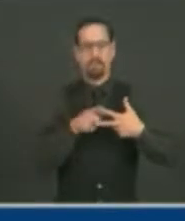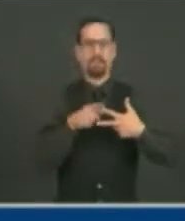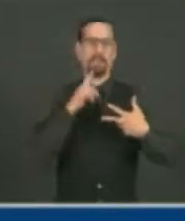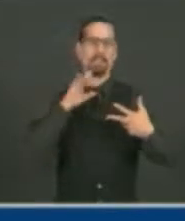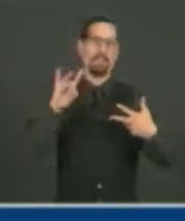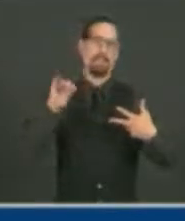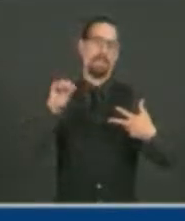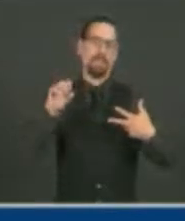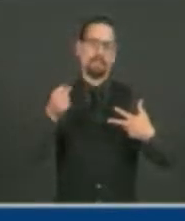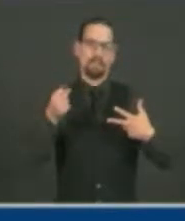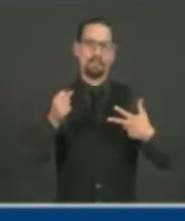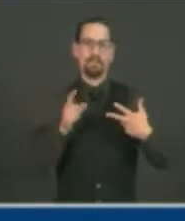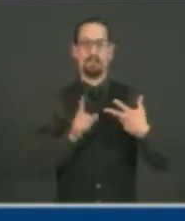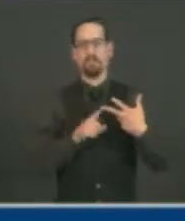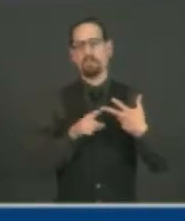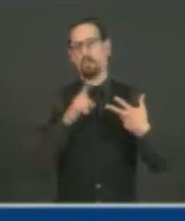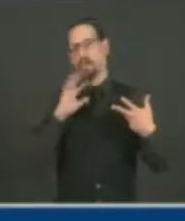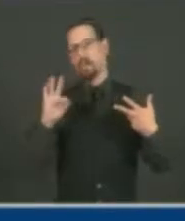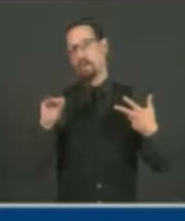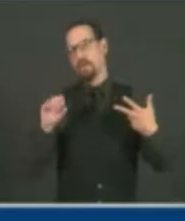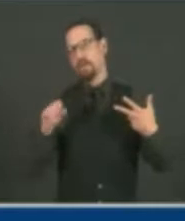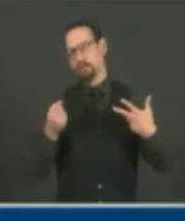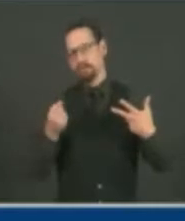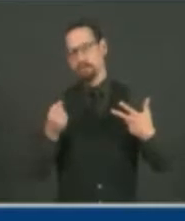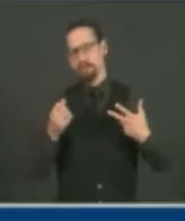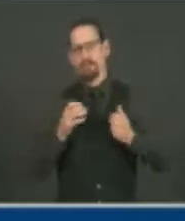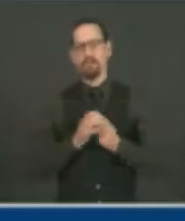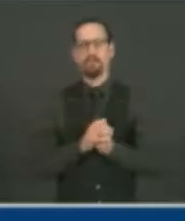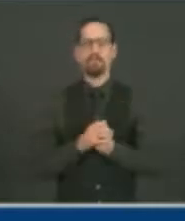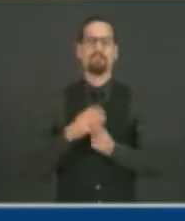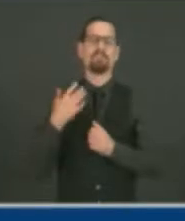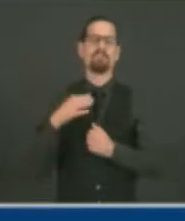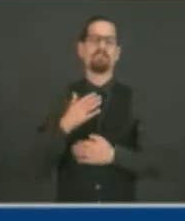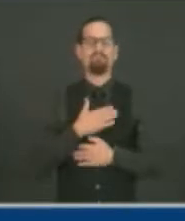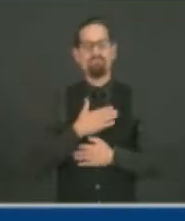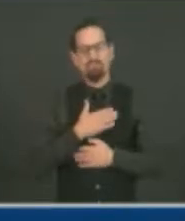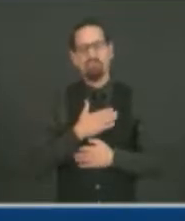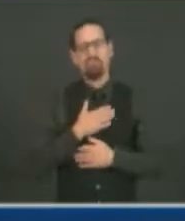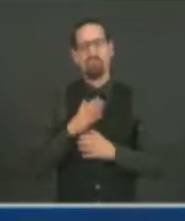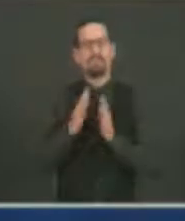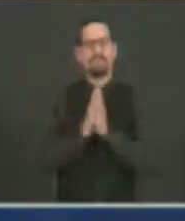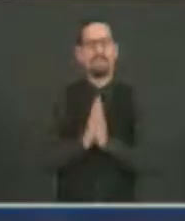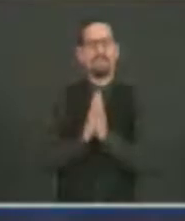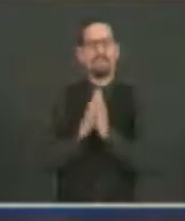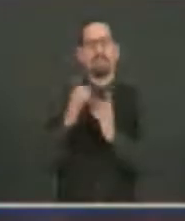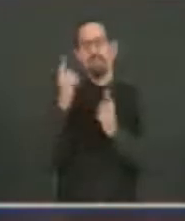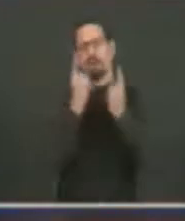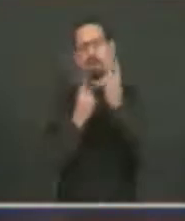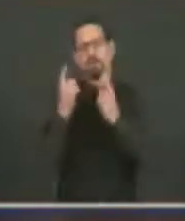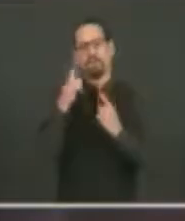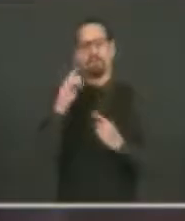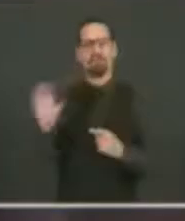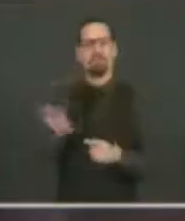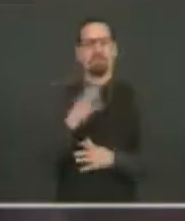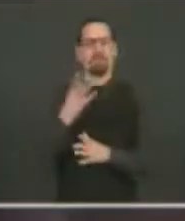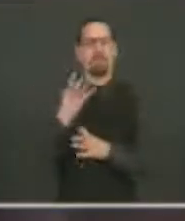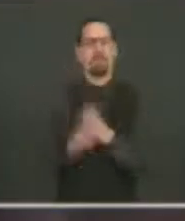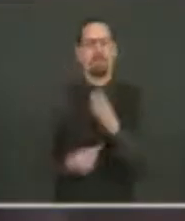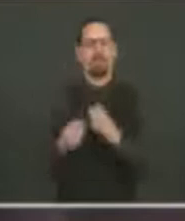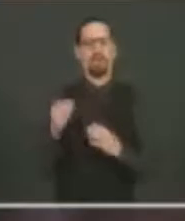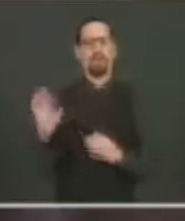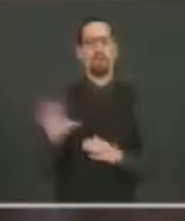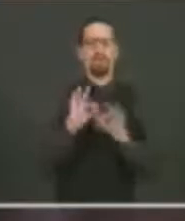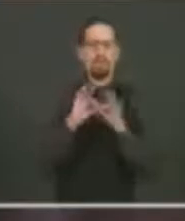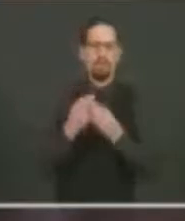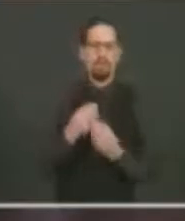in their 90s. Our prayers continue to be with the families of these dear Rhode